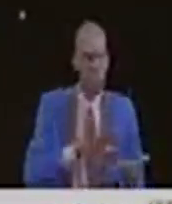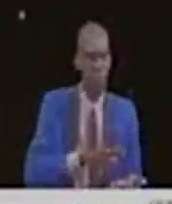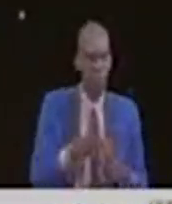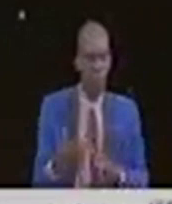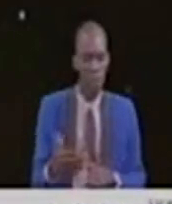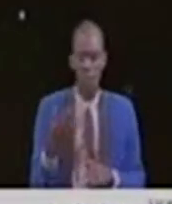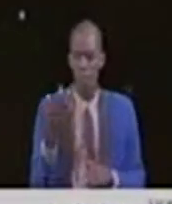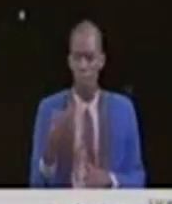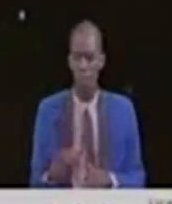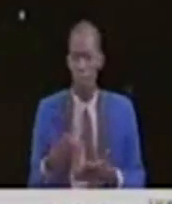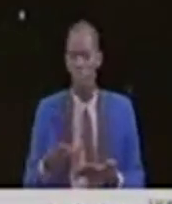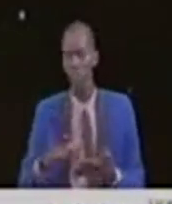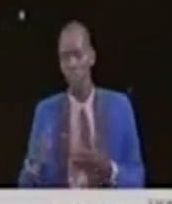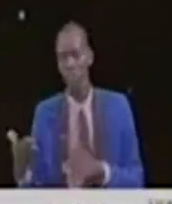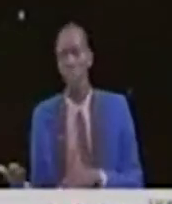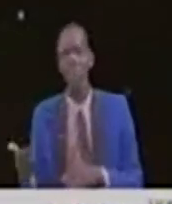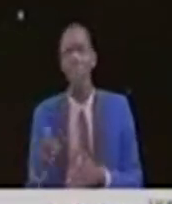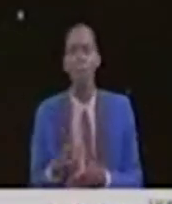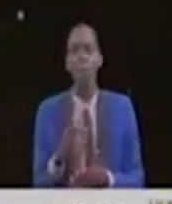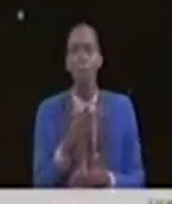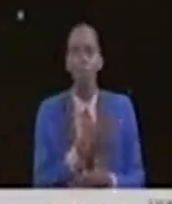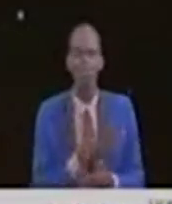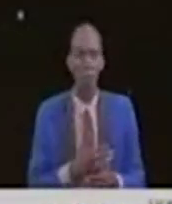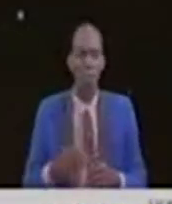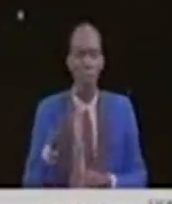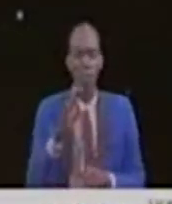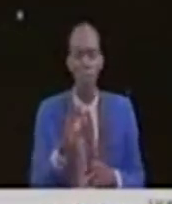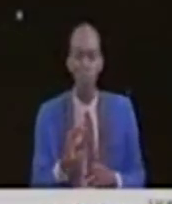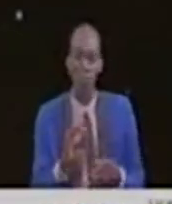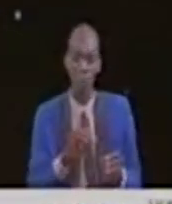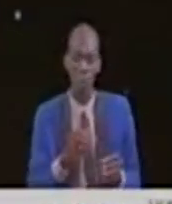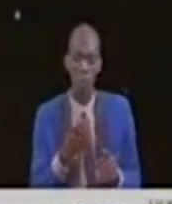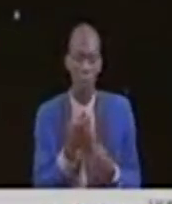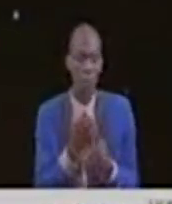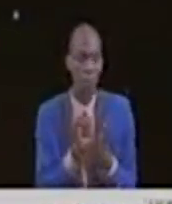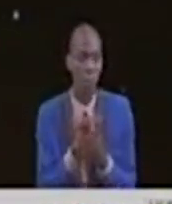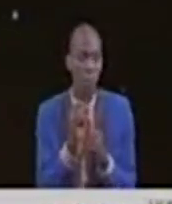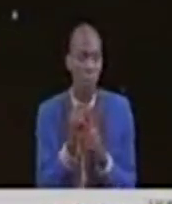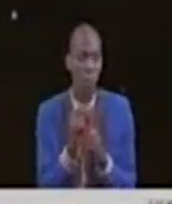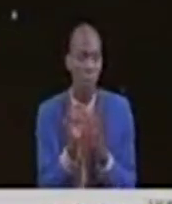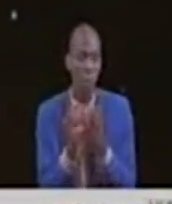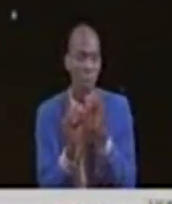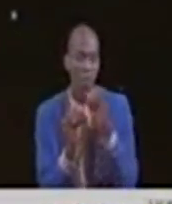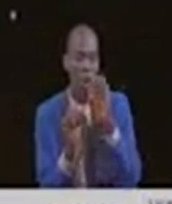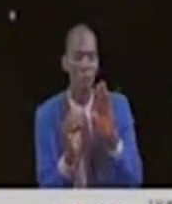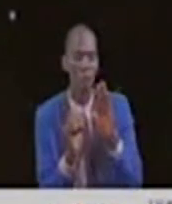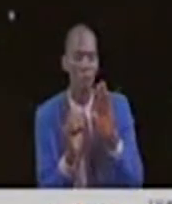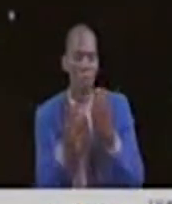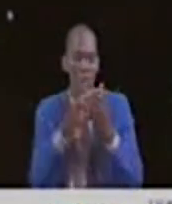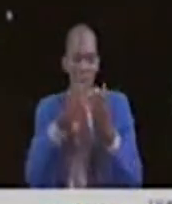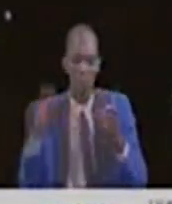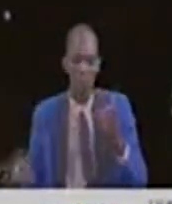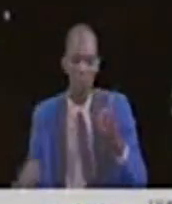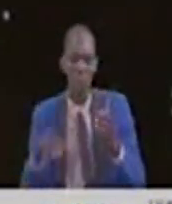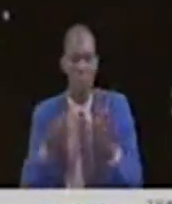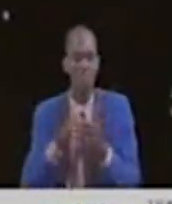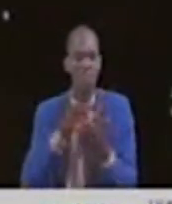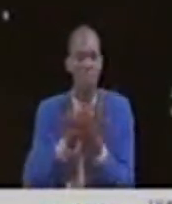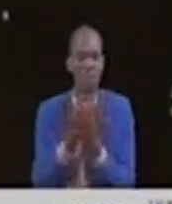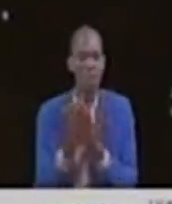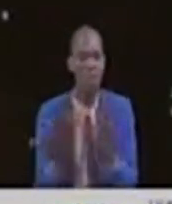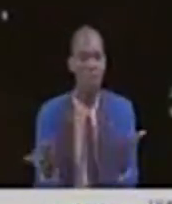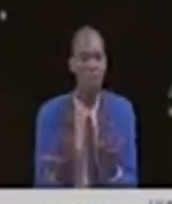really calculate, you remove that of and you put times. So death of death, death times death,